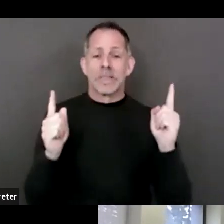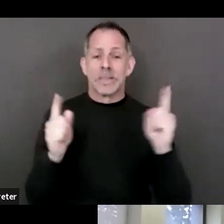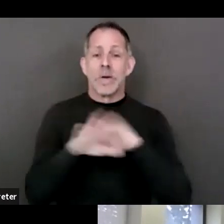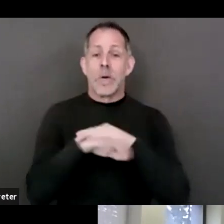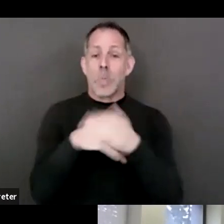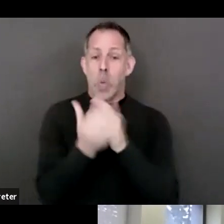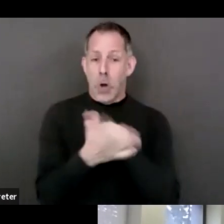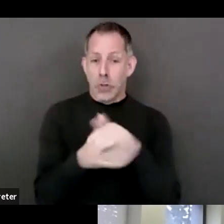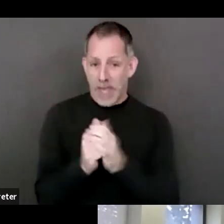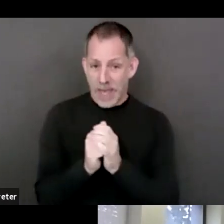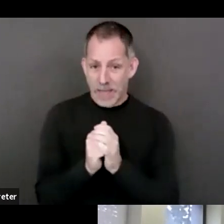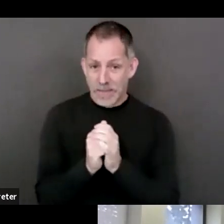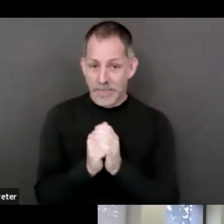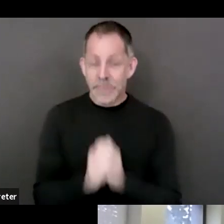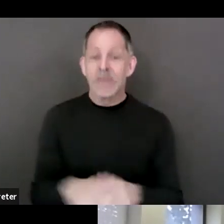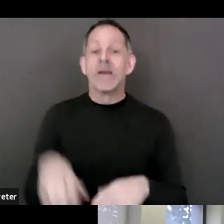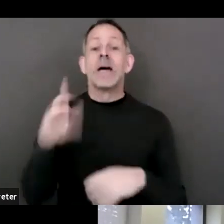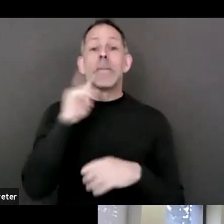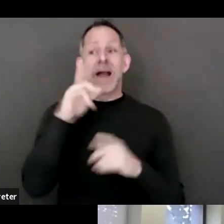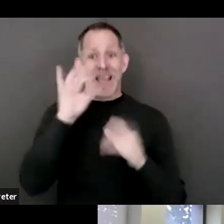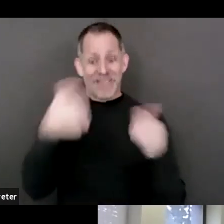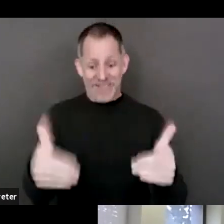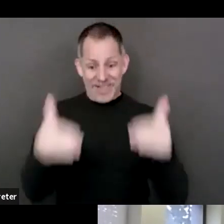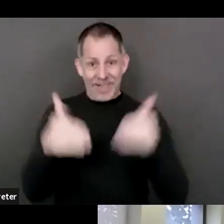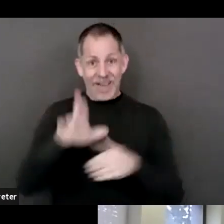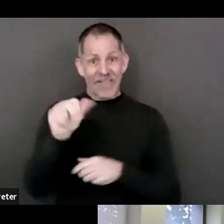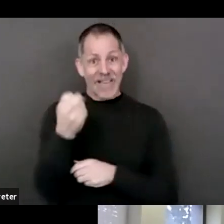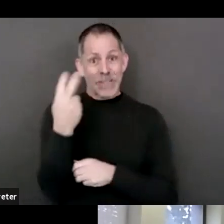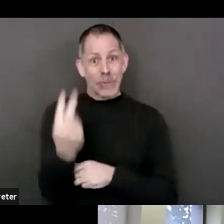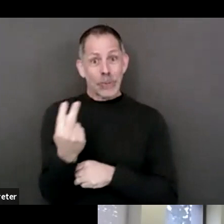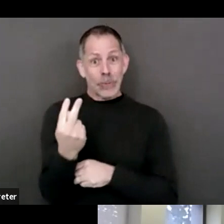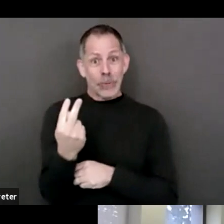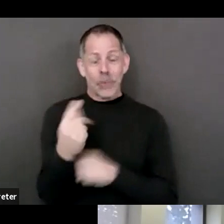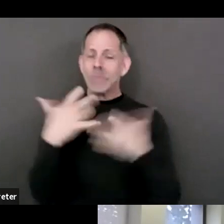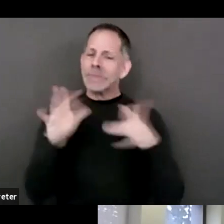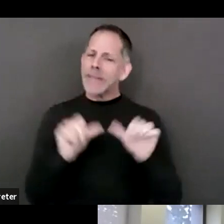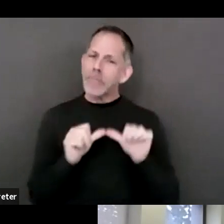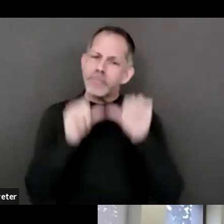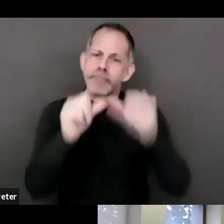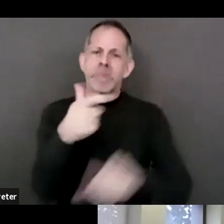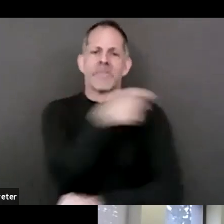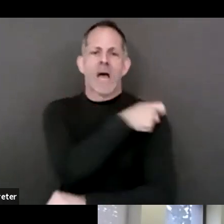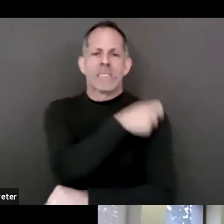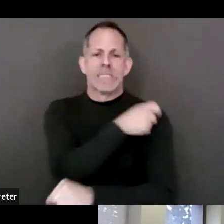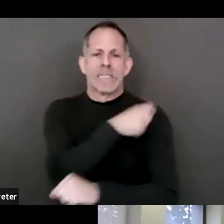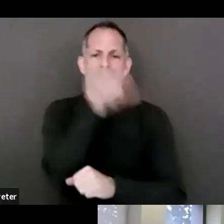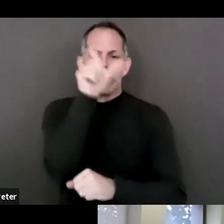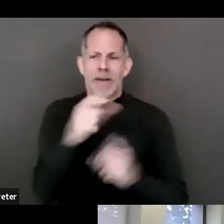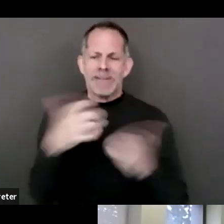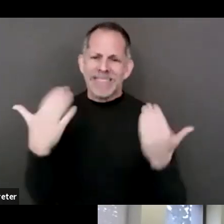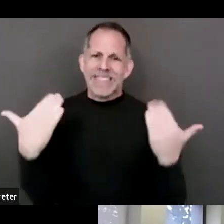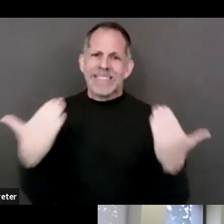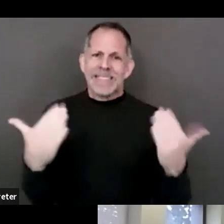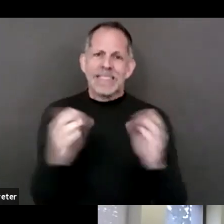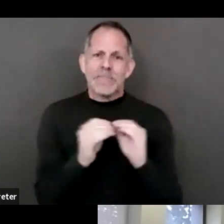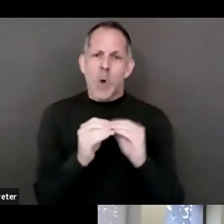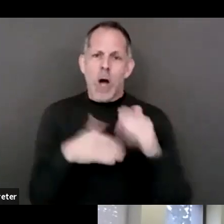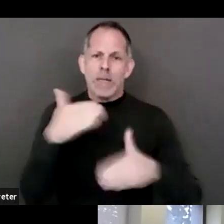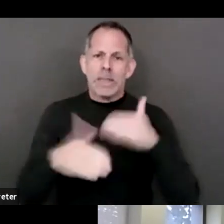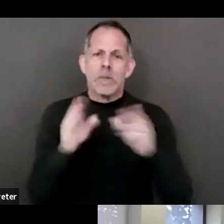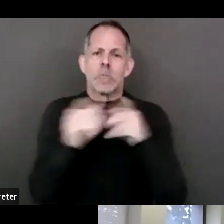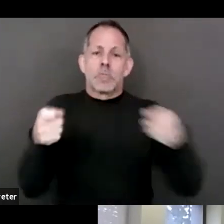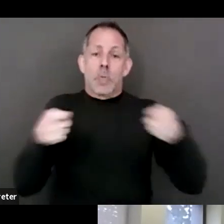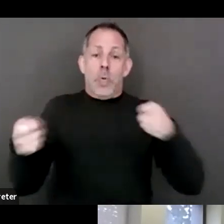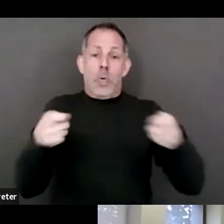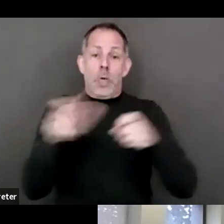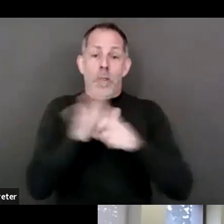as possible. Our capacity, as you know, is significant, and we're going to continue to keep pushing as hard as we can. So if you